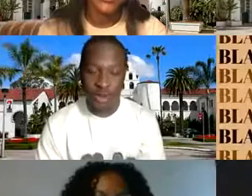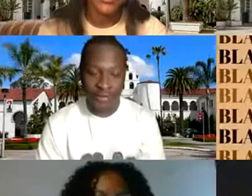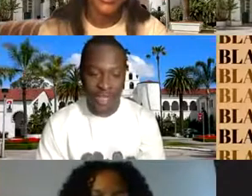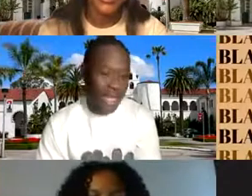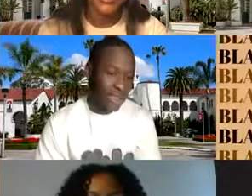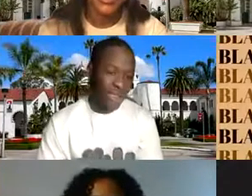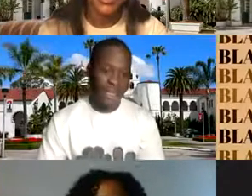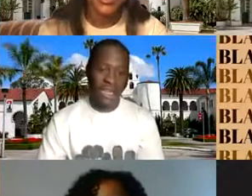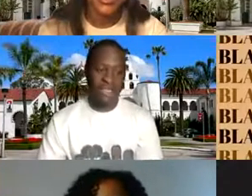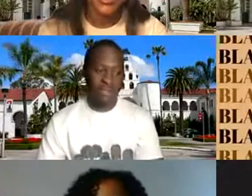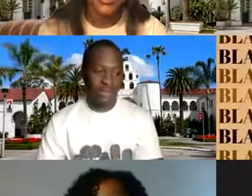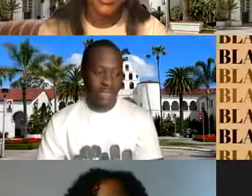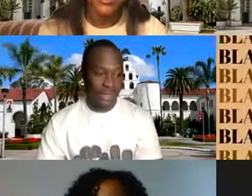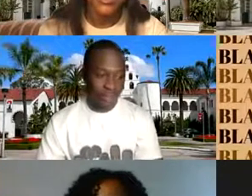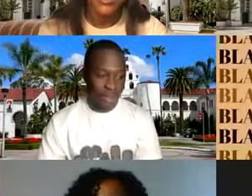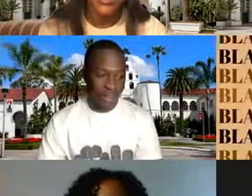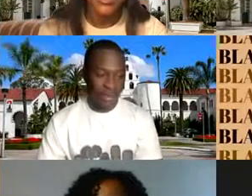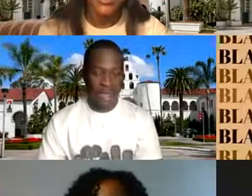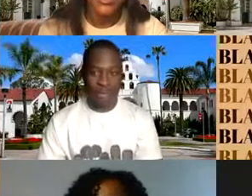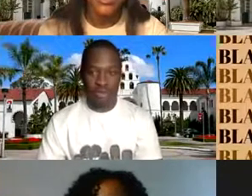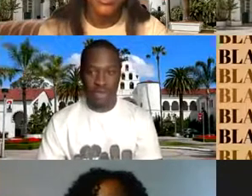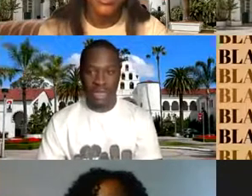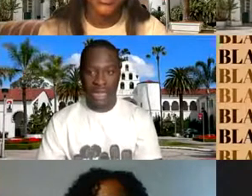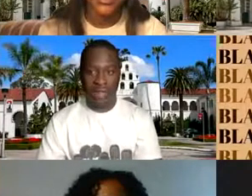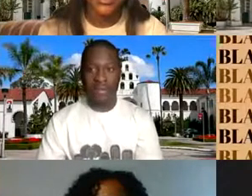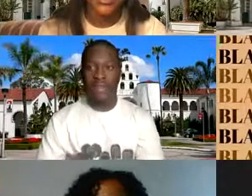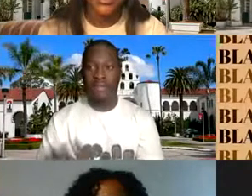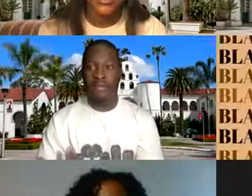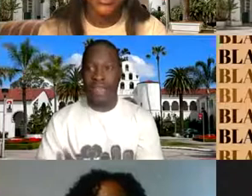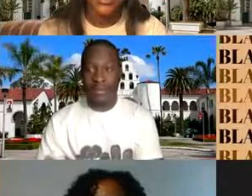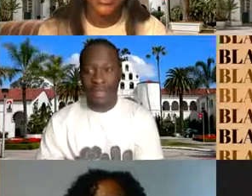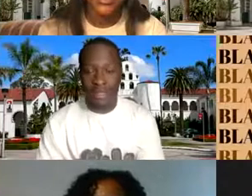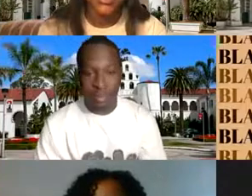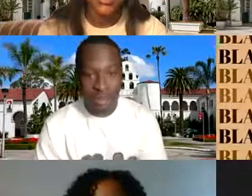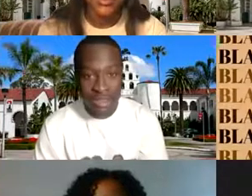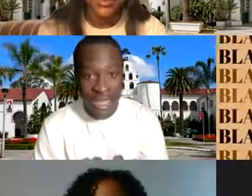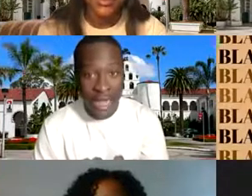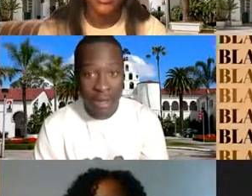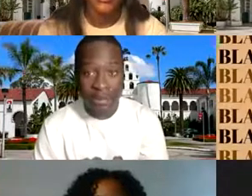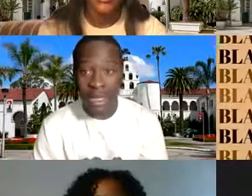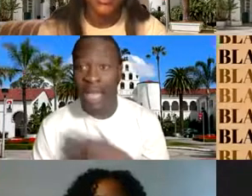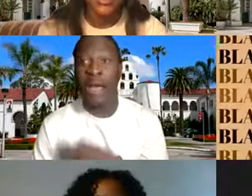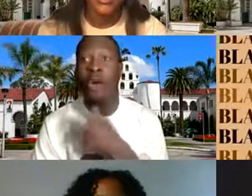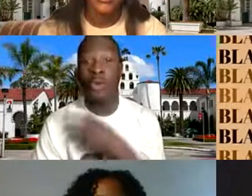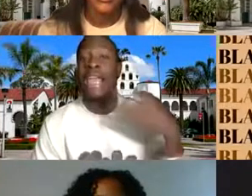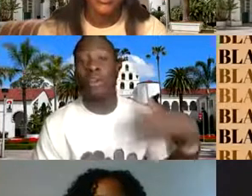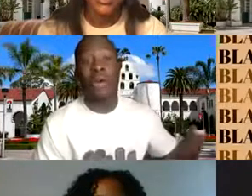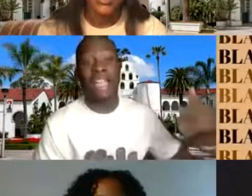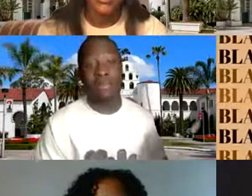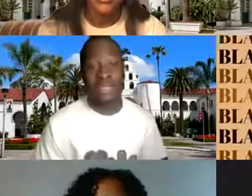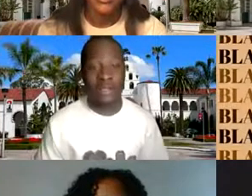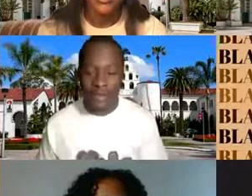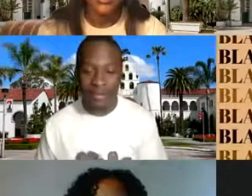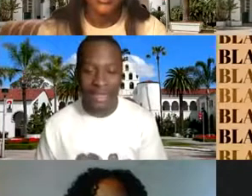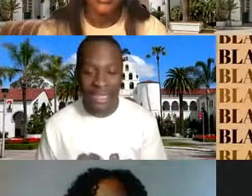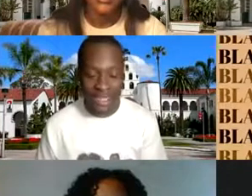was Traviana. Like, she really helped me be able to, like, develop into the person that I was, who I am